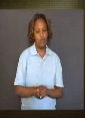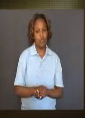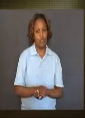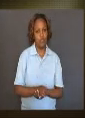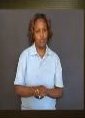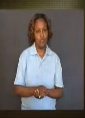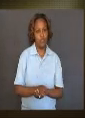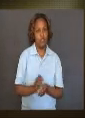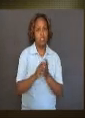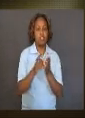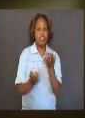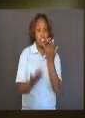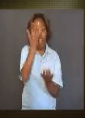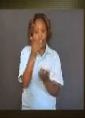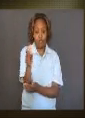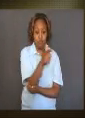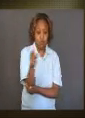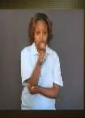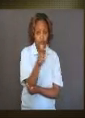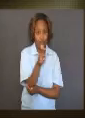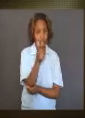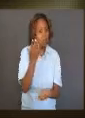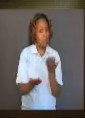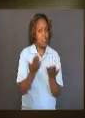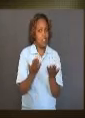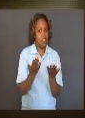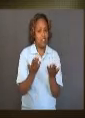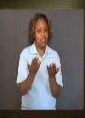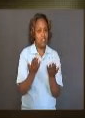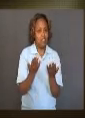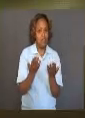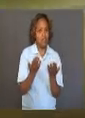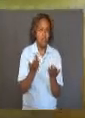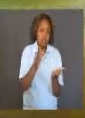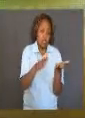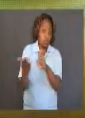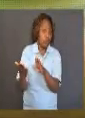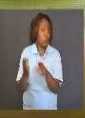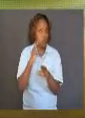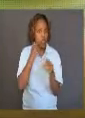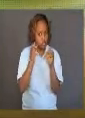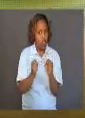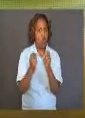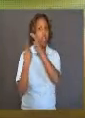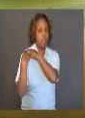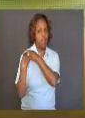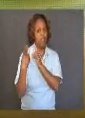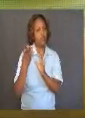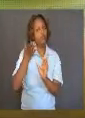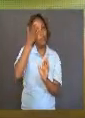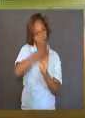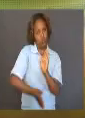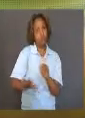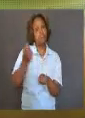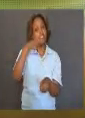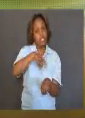Fire brigade workers may be burned or even killed in the execution of